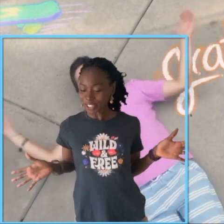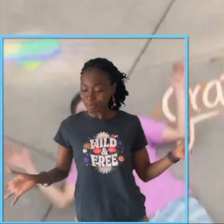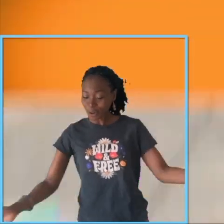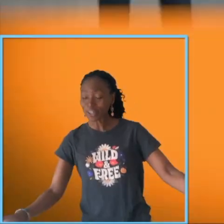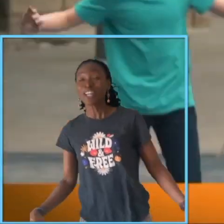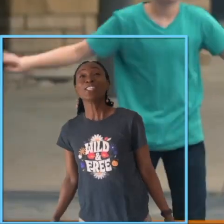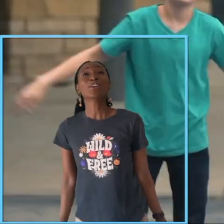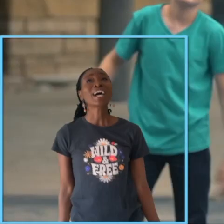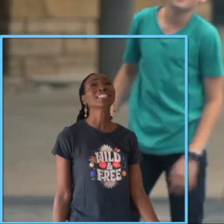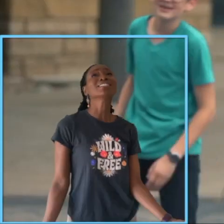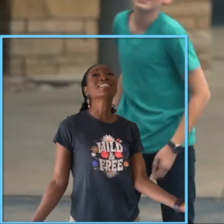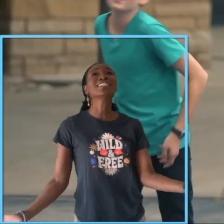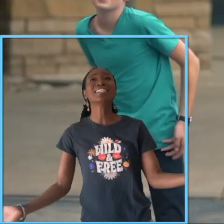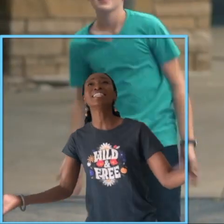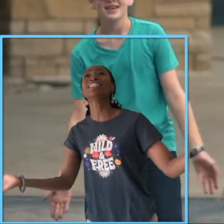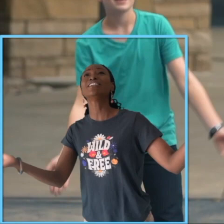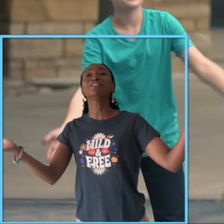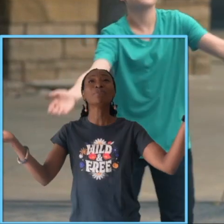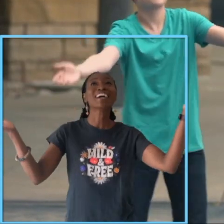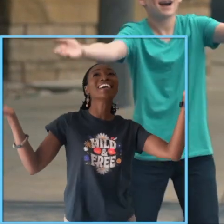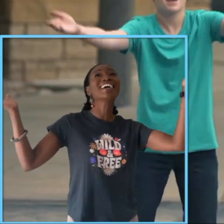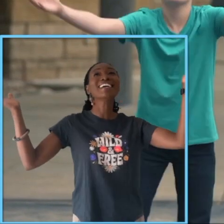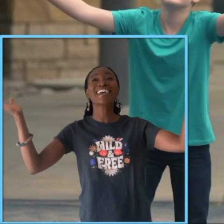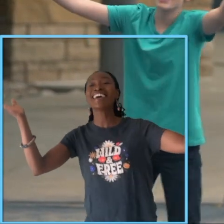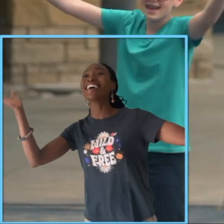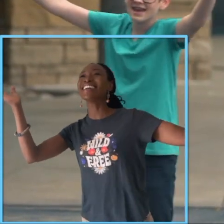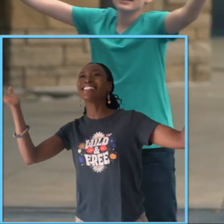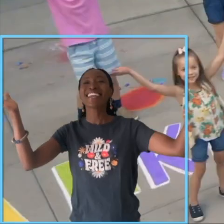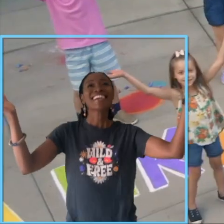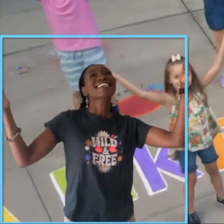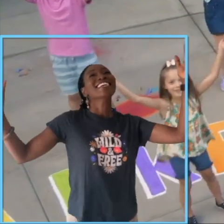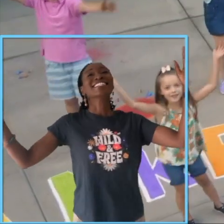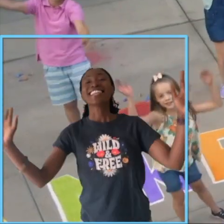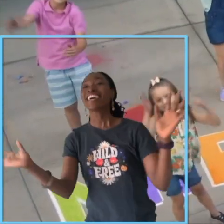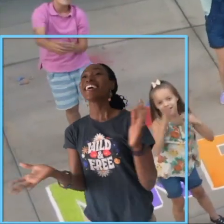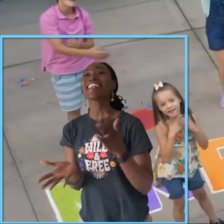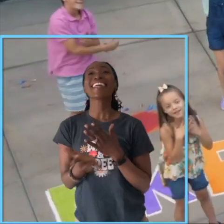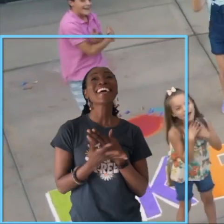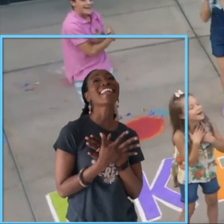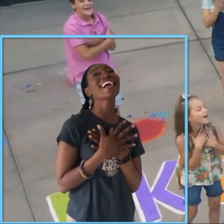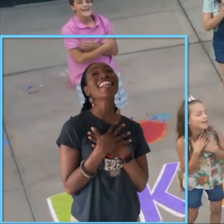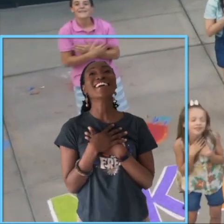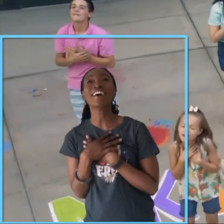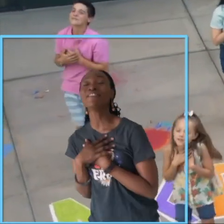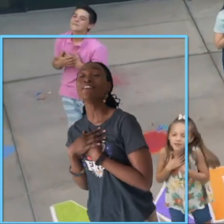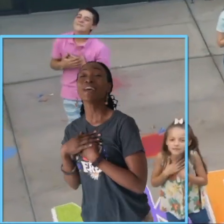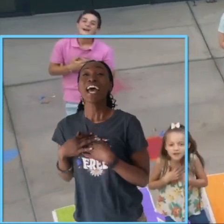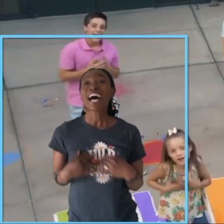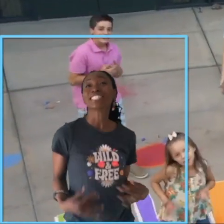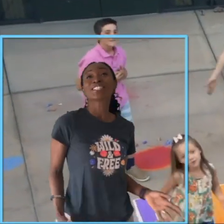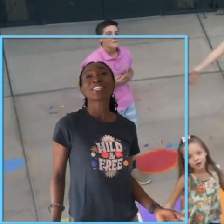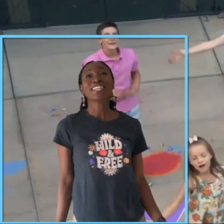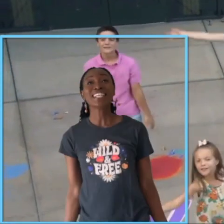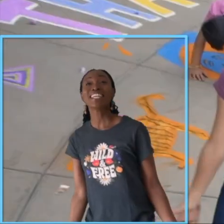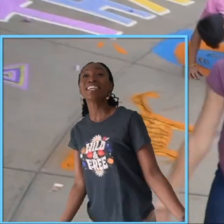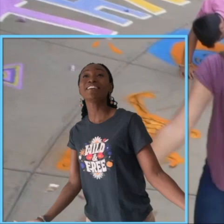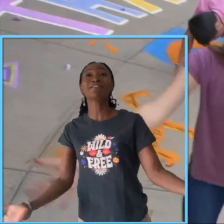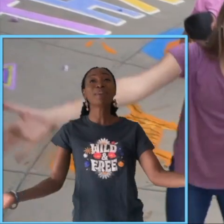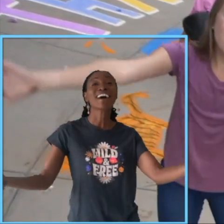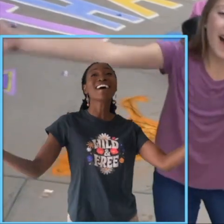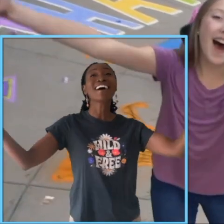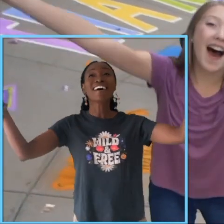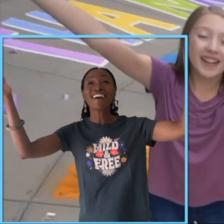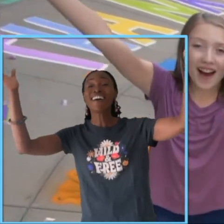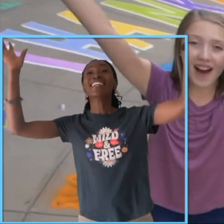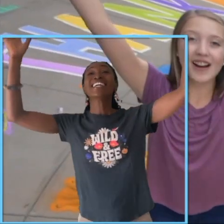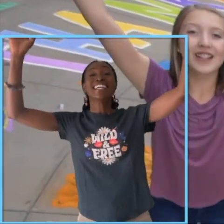so much more. So I just want to lift my hands and say that I love him. I just want to